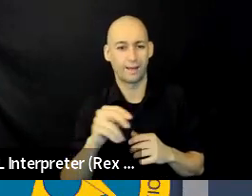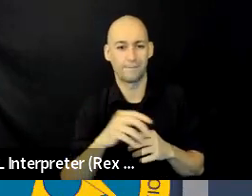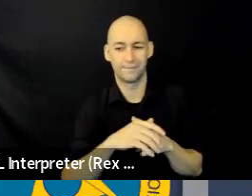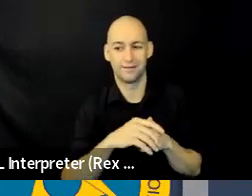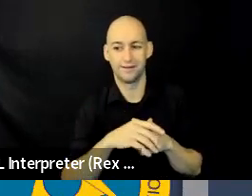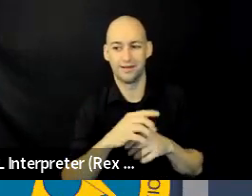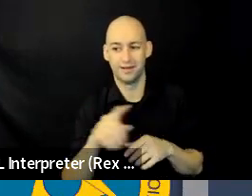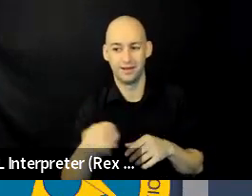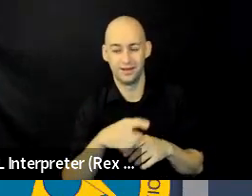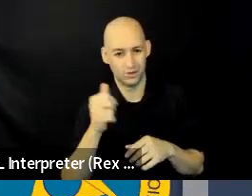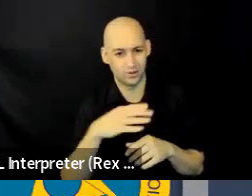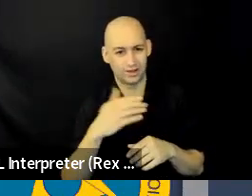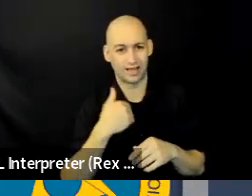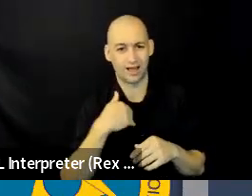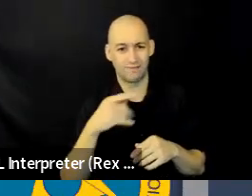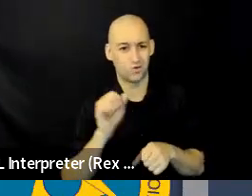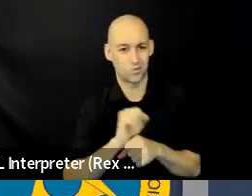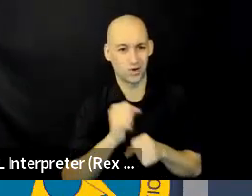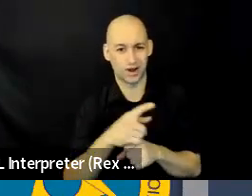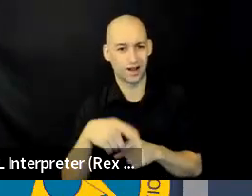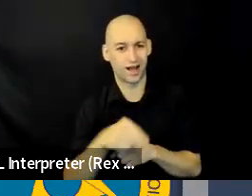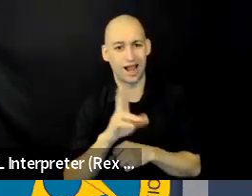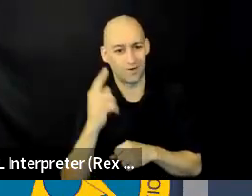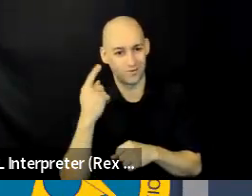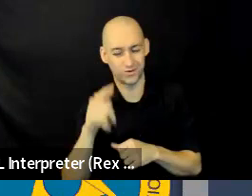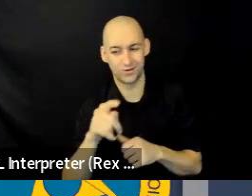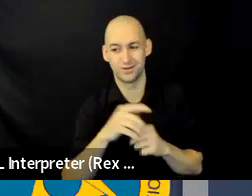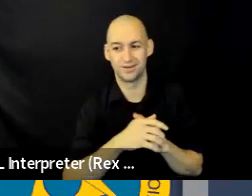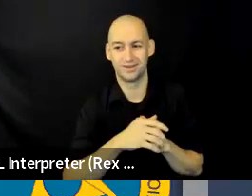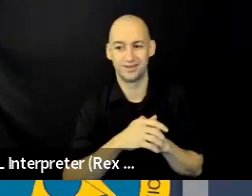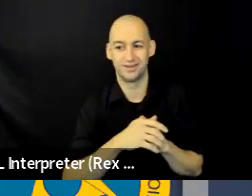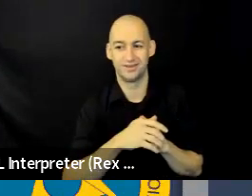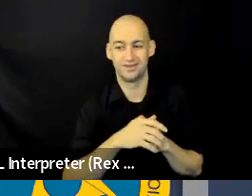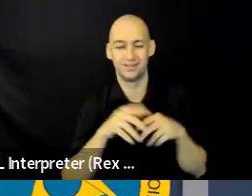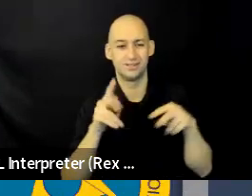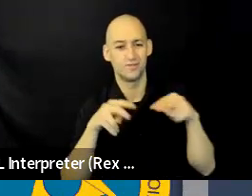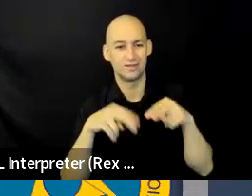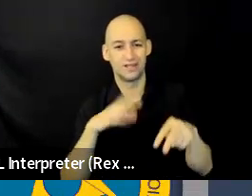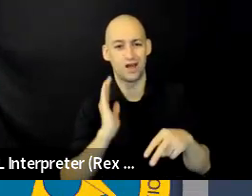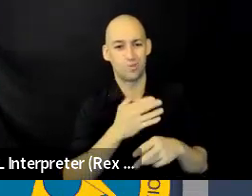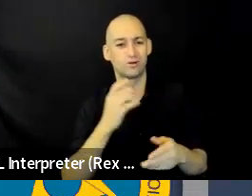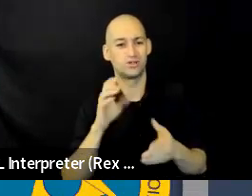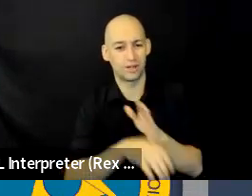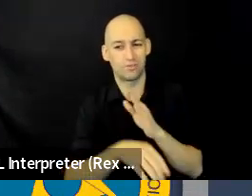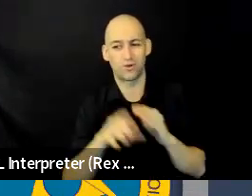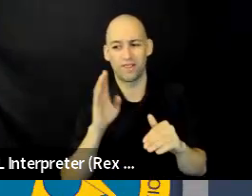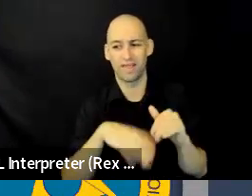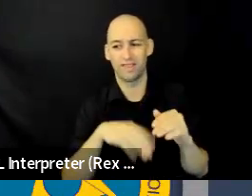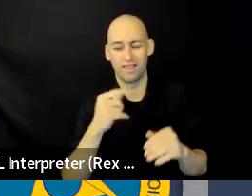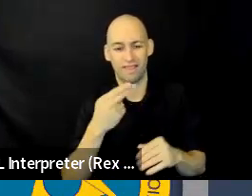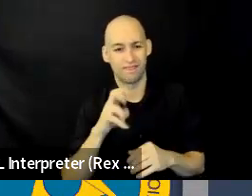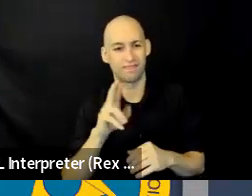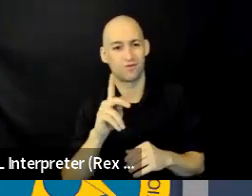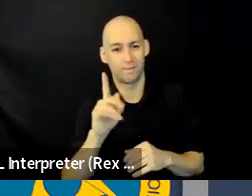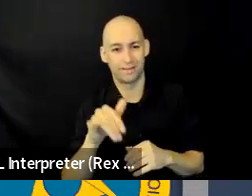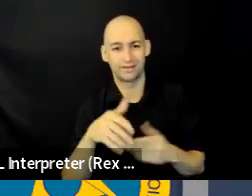You guys got your work cut out for you. Hey, Supervisor, we're cheaper than therapy, so just go ahead. Tell There us how you go, feel.